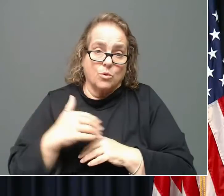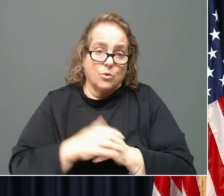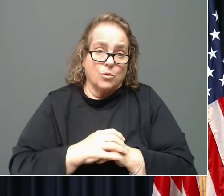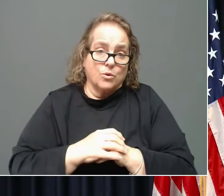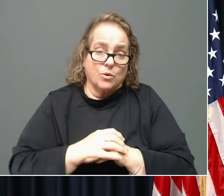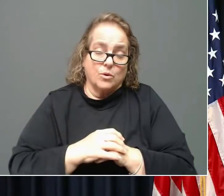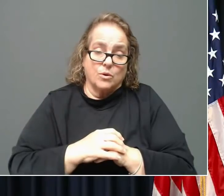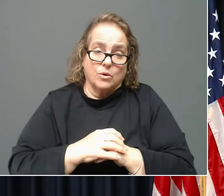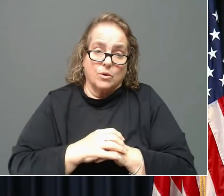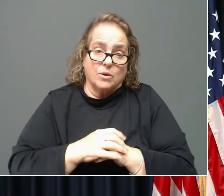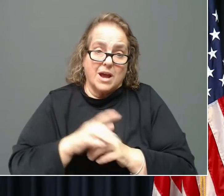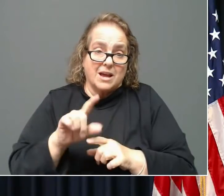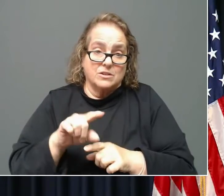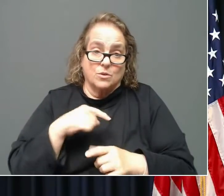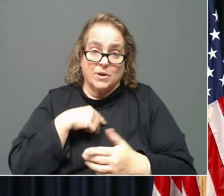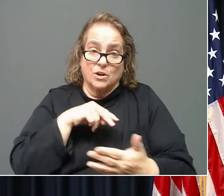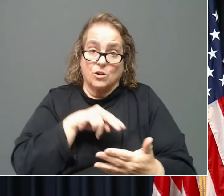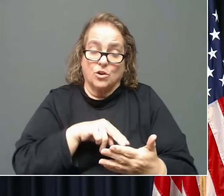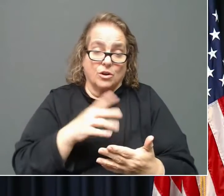it,